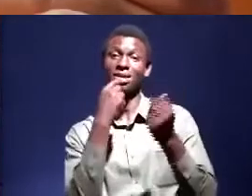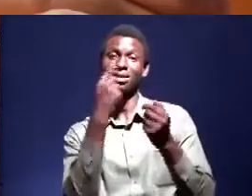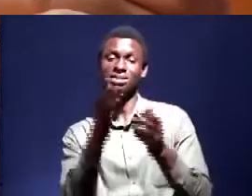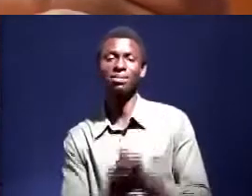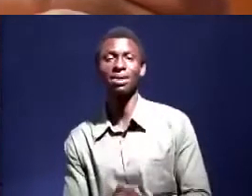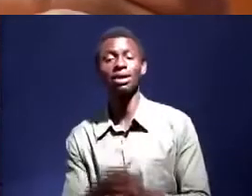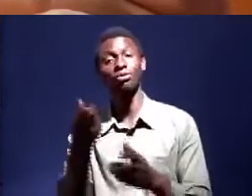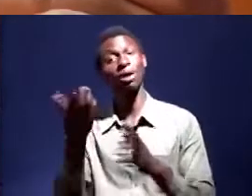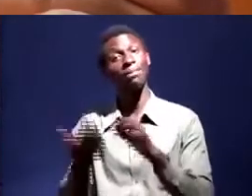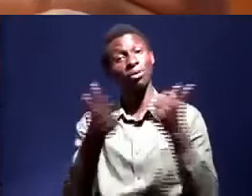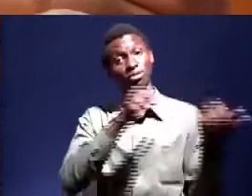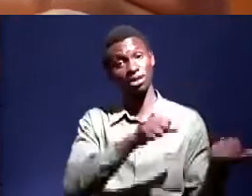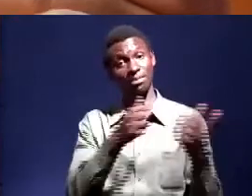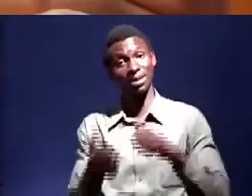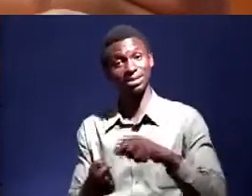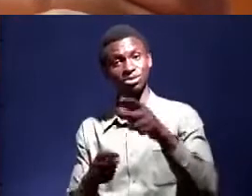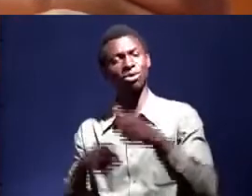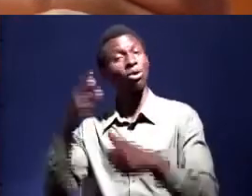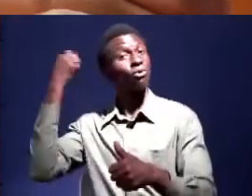continued steadfastly